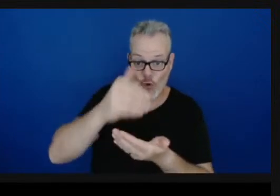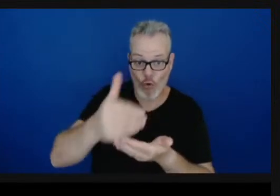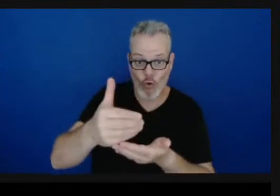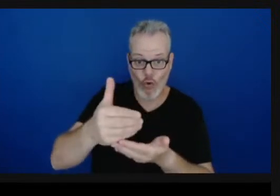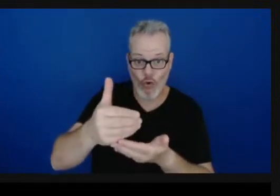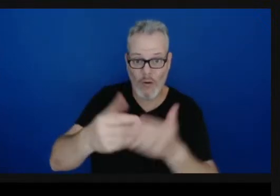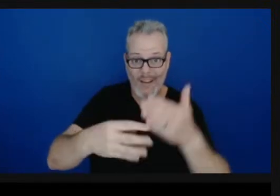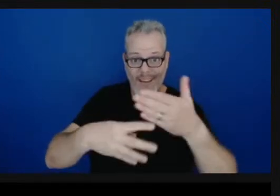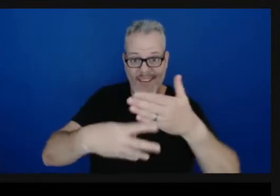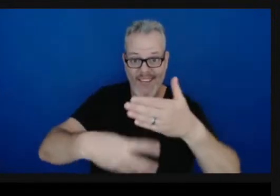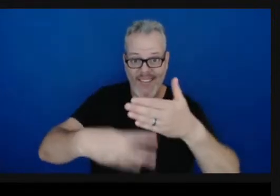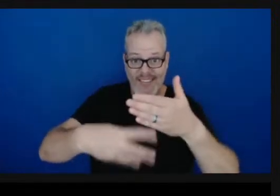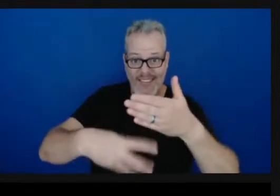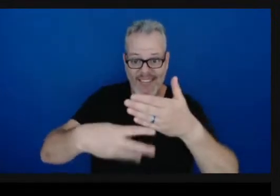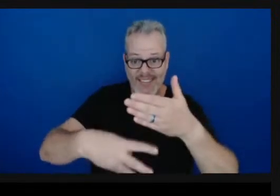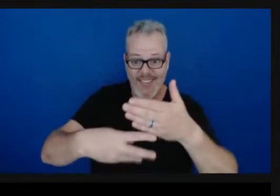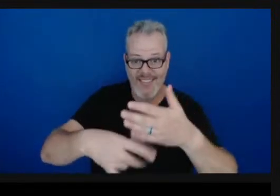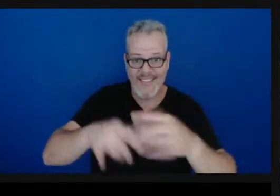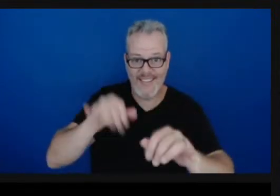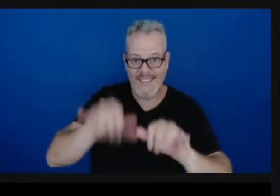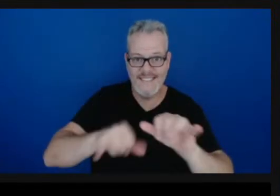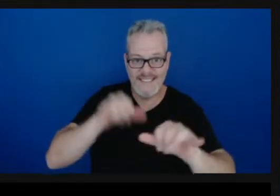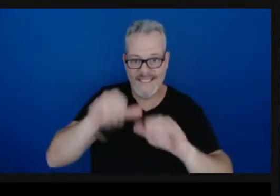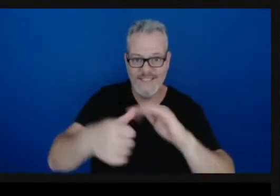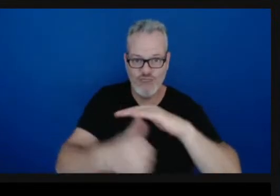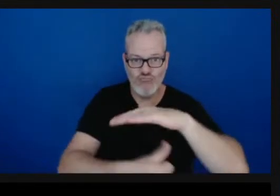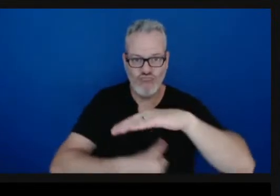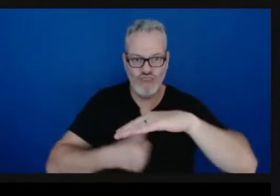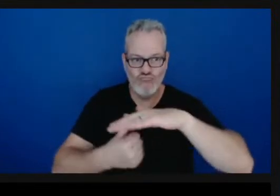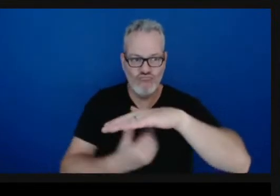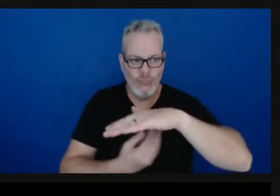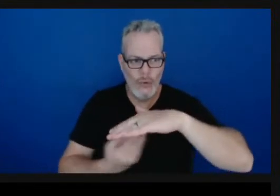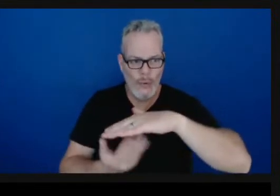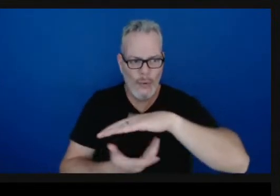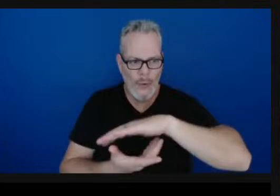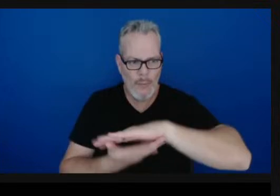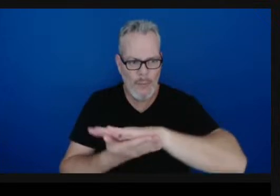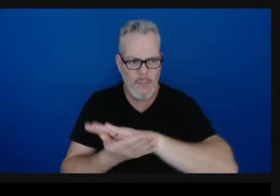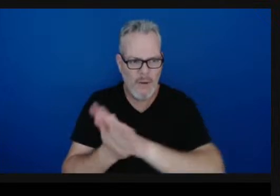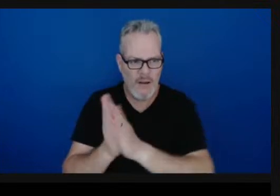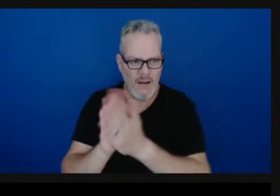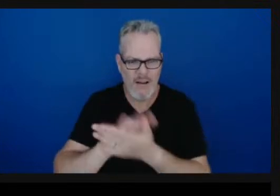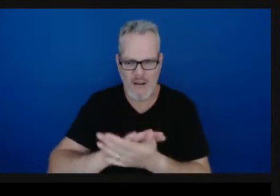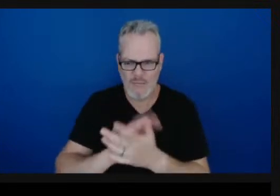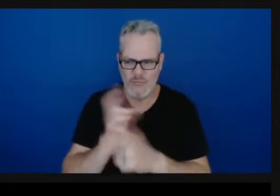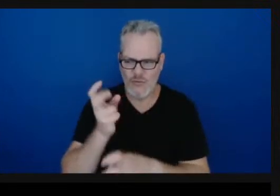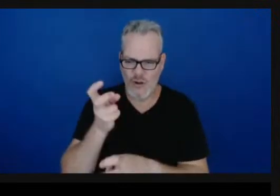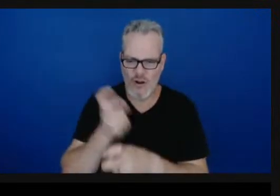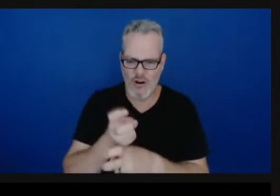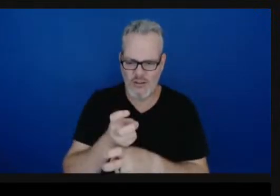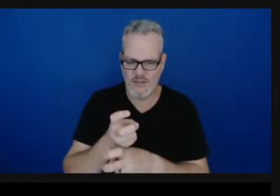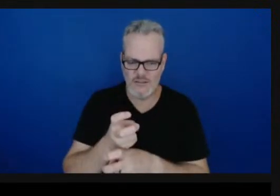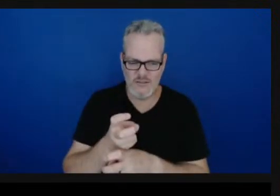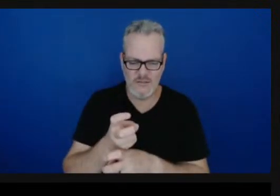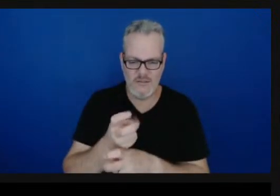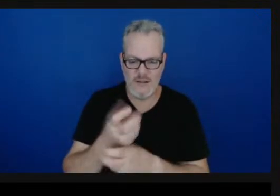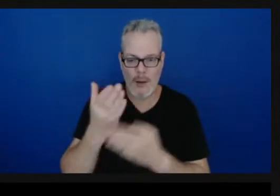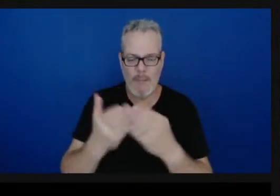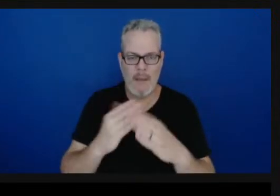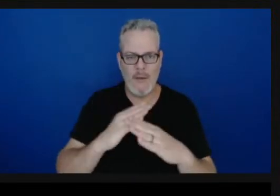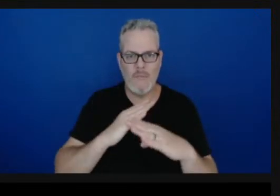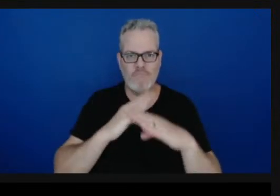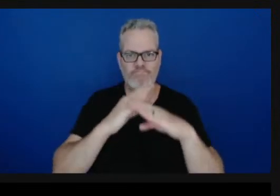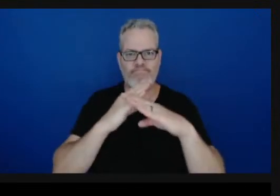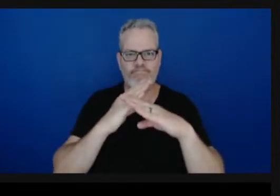kind of stuck in that vent underground, and it'll kind of harden up and maybe plug the vent in some